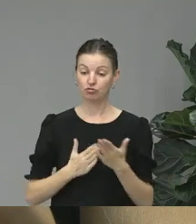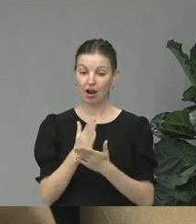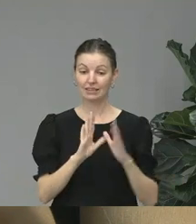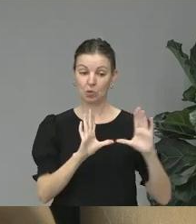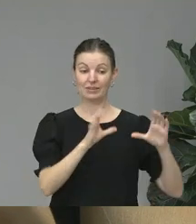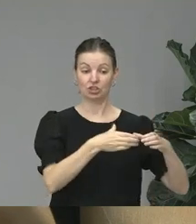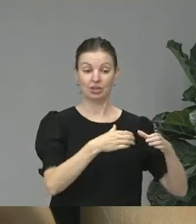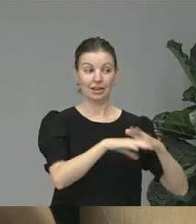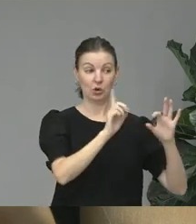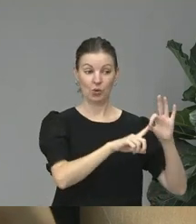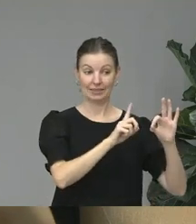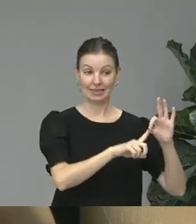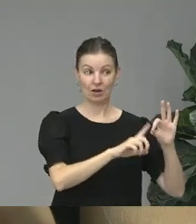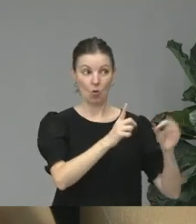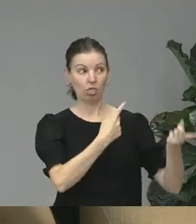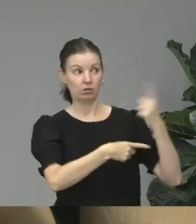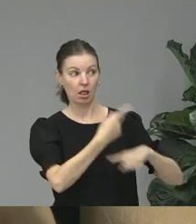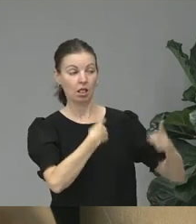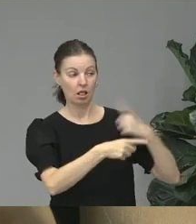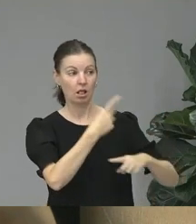see the interaction between